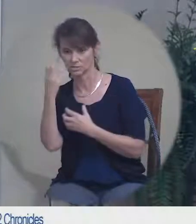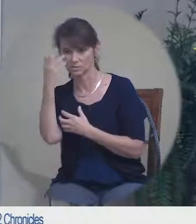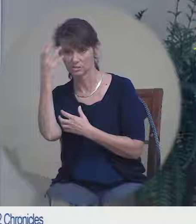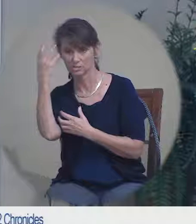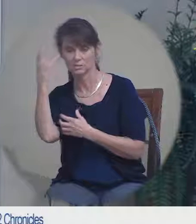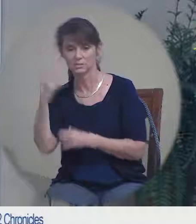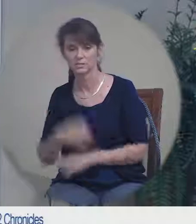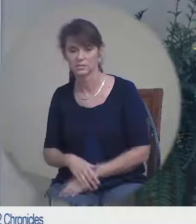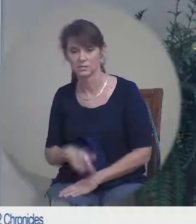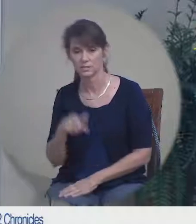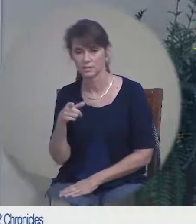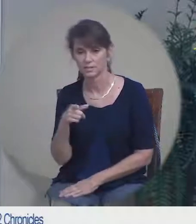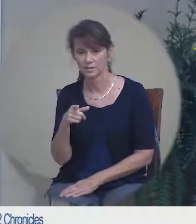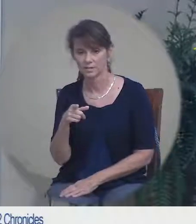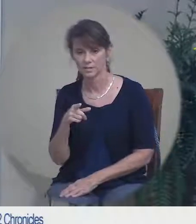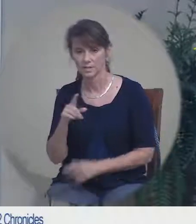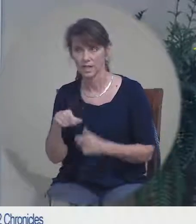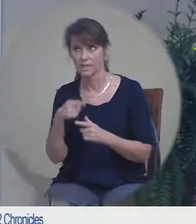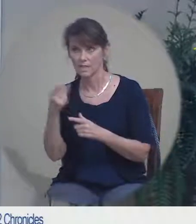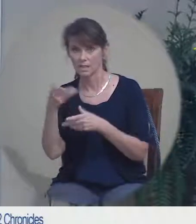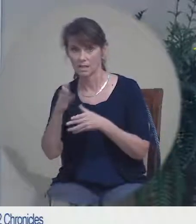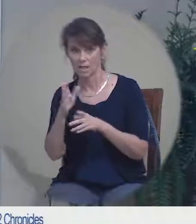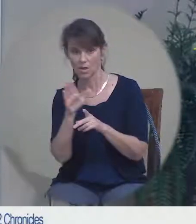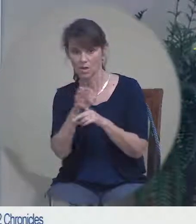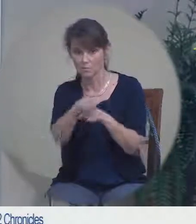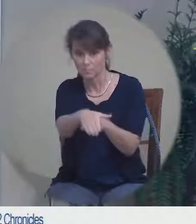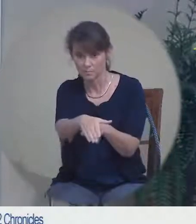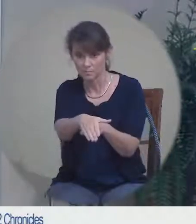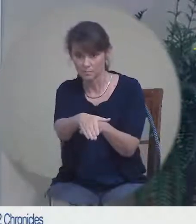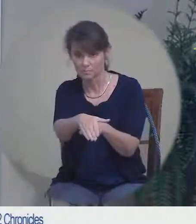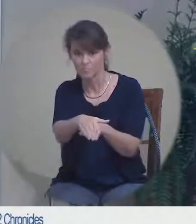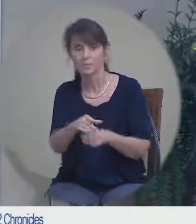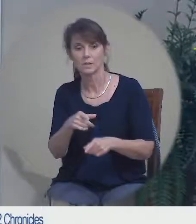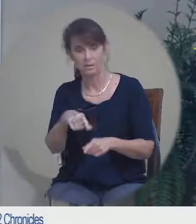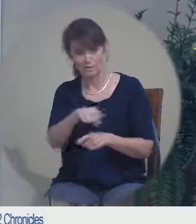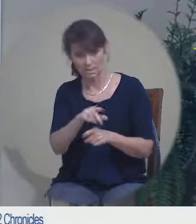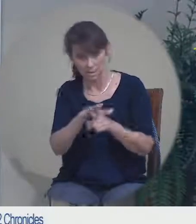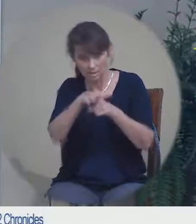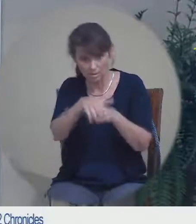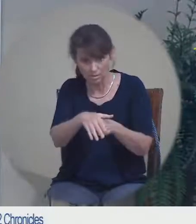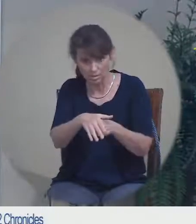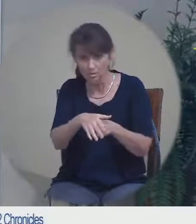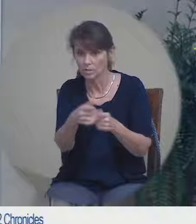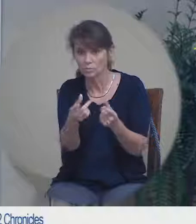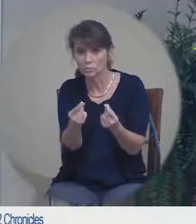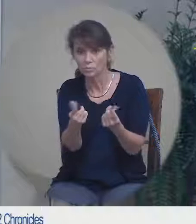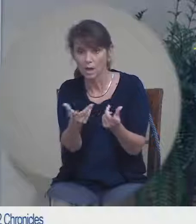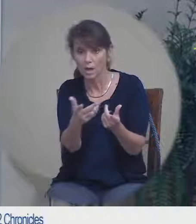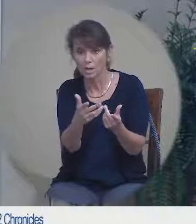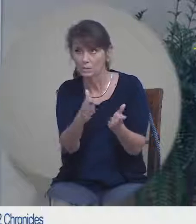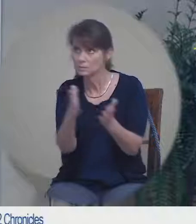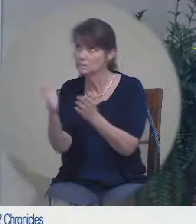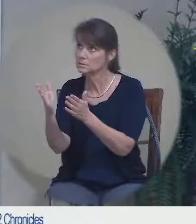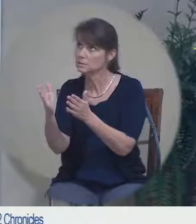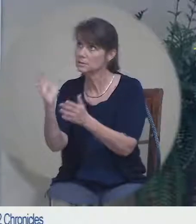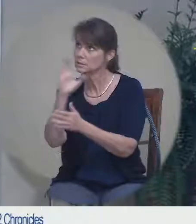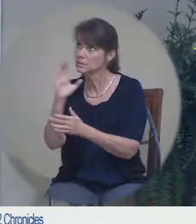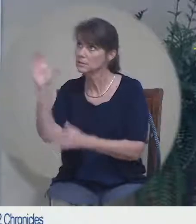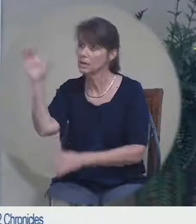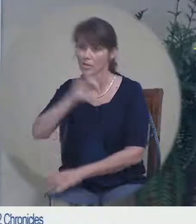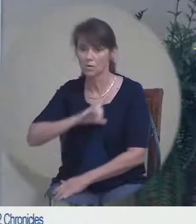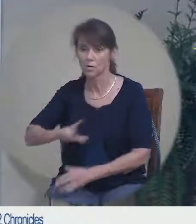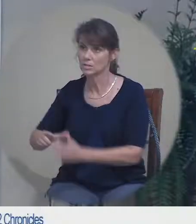as Matt pointed out, they turned and they sought the Lord. He sought the Lord's favor. And you know what the Lord did when he turned and sought his